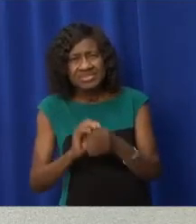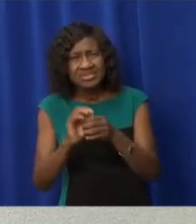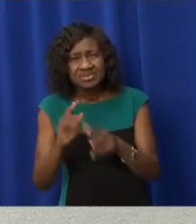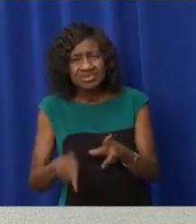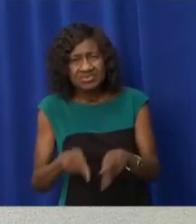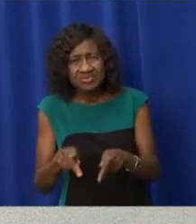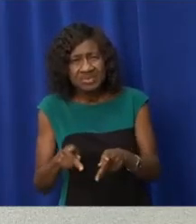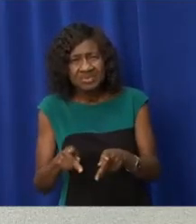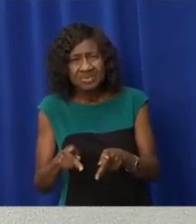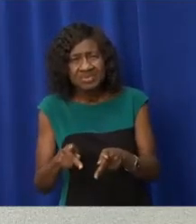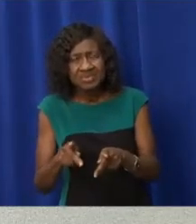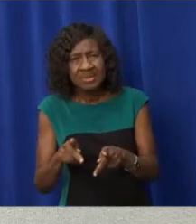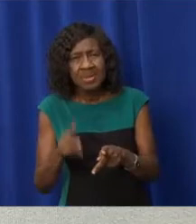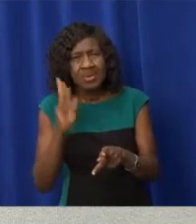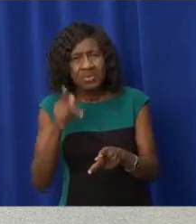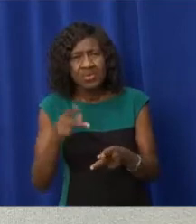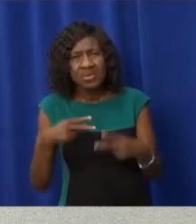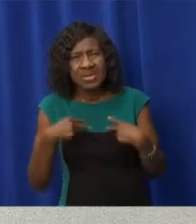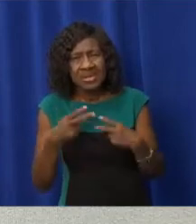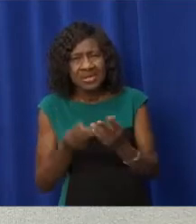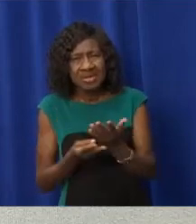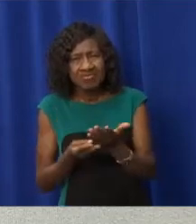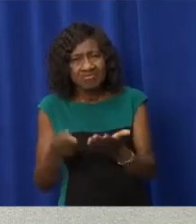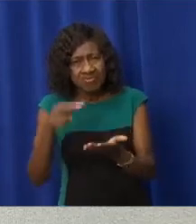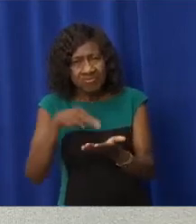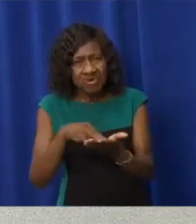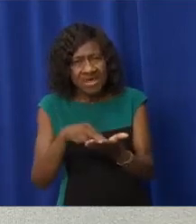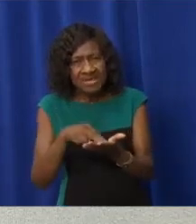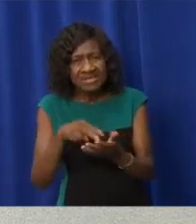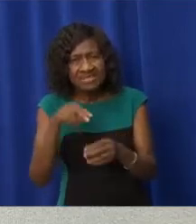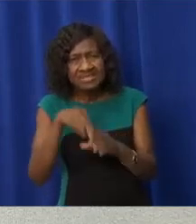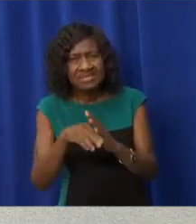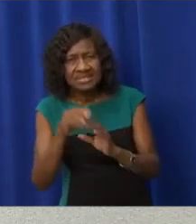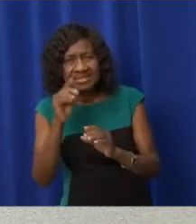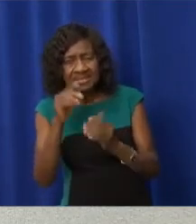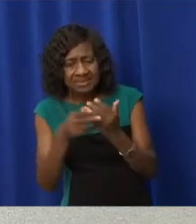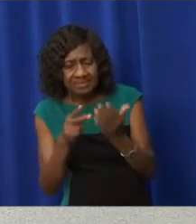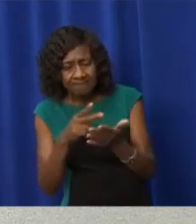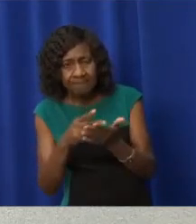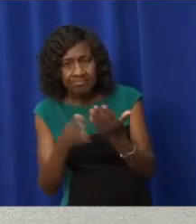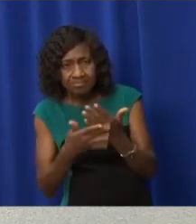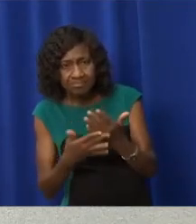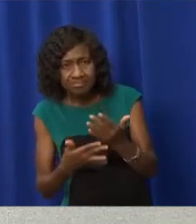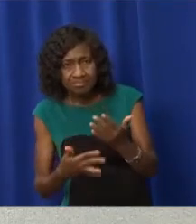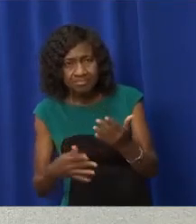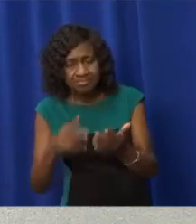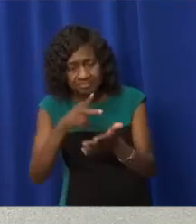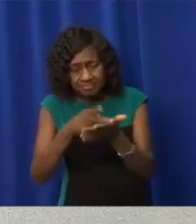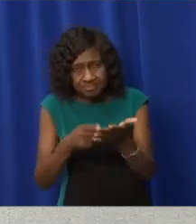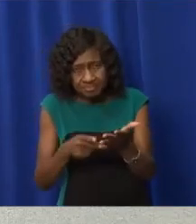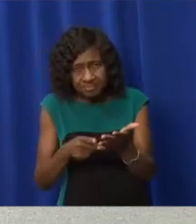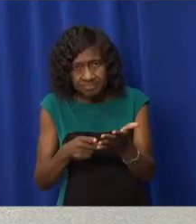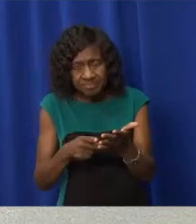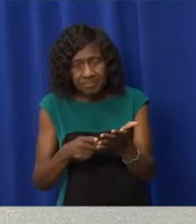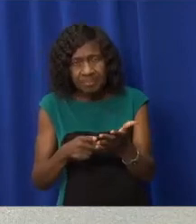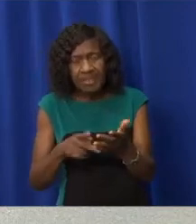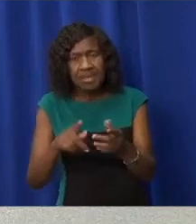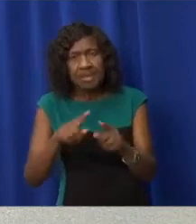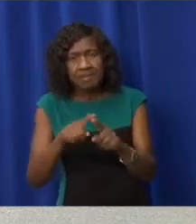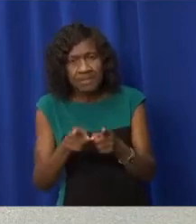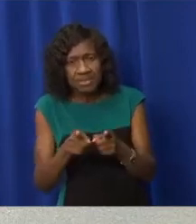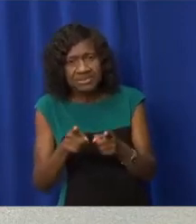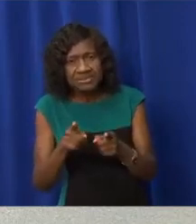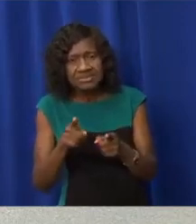10%? This bit of science will resolve itself with time. We're going to have answers about the